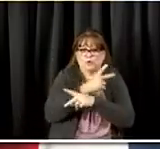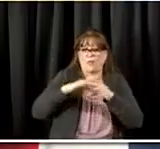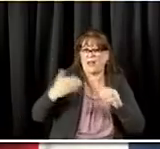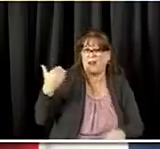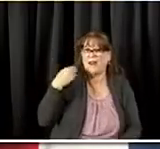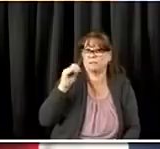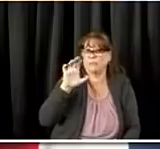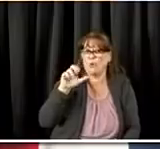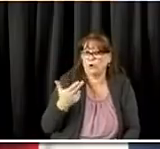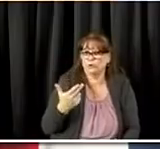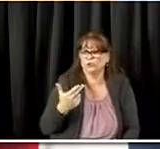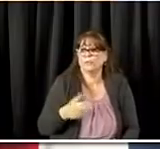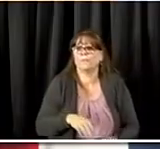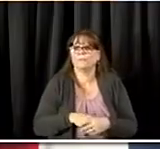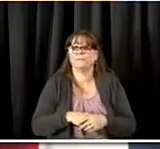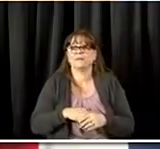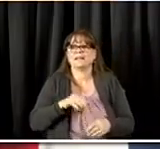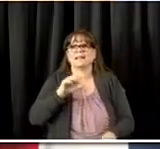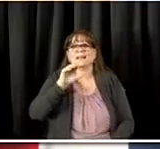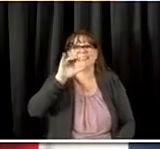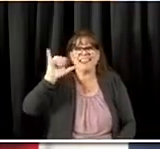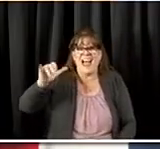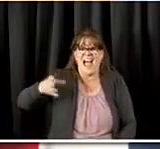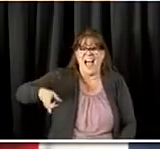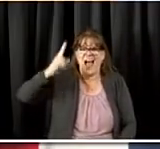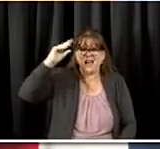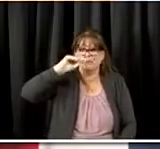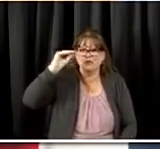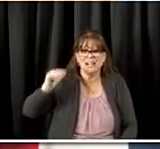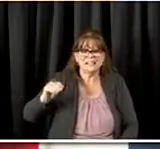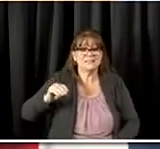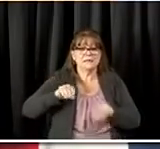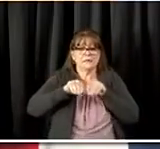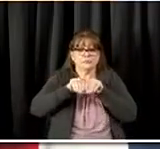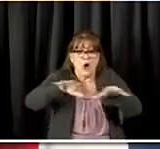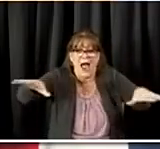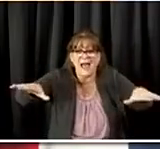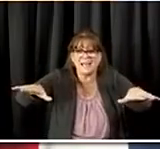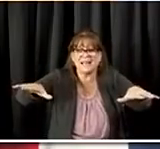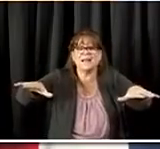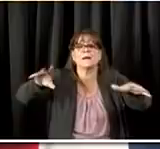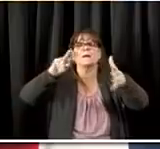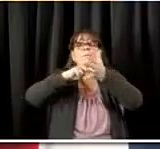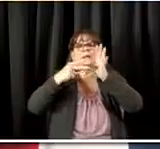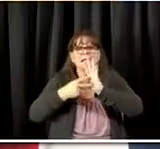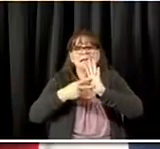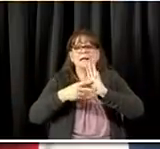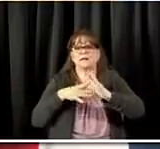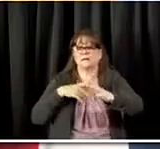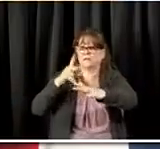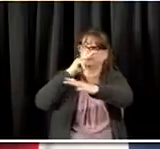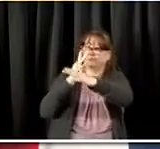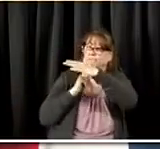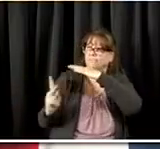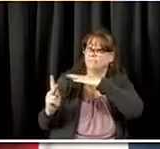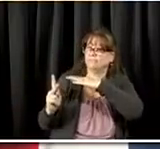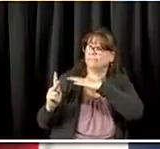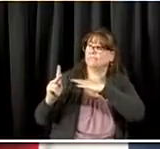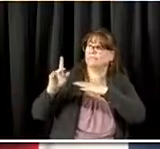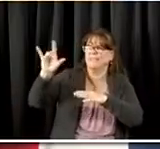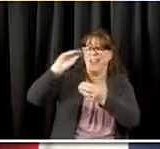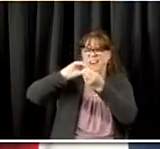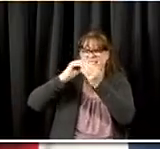that high rate of disease transmission, we are unfortunately going to see an increasing number of deaths occur in the state. Of course, that's a